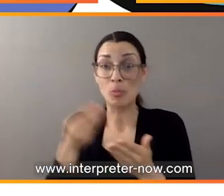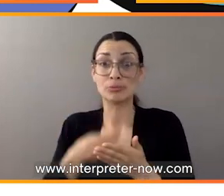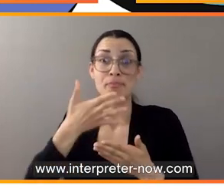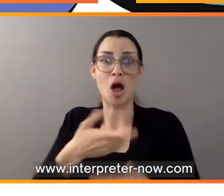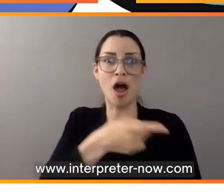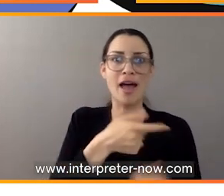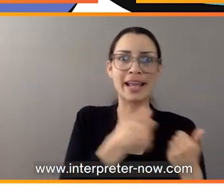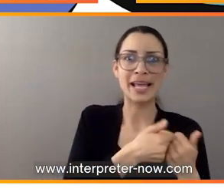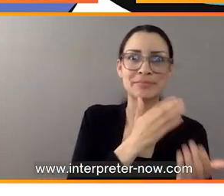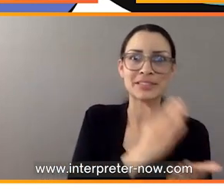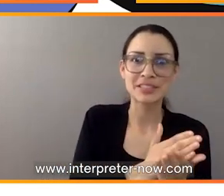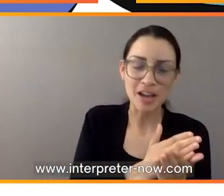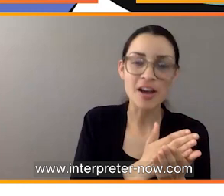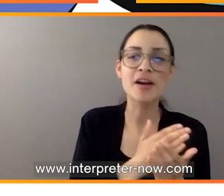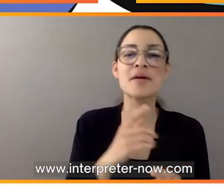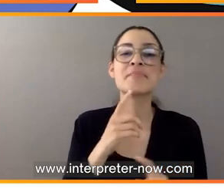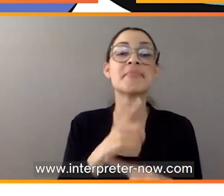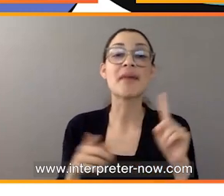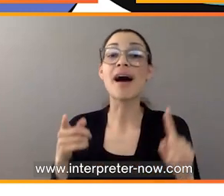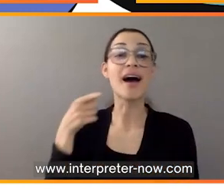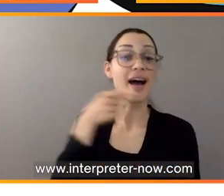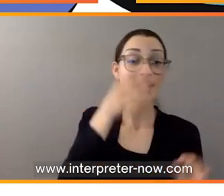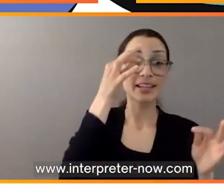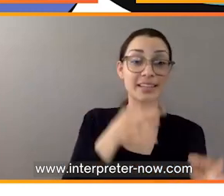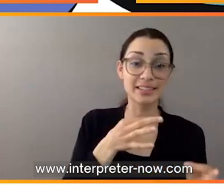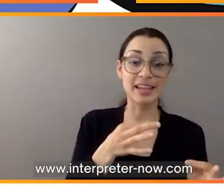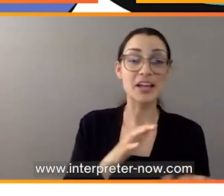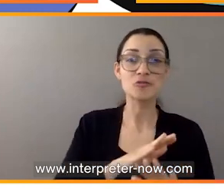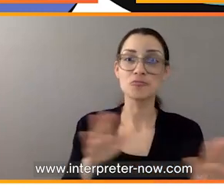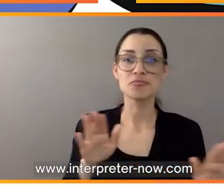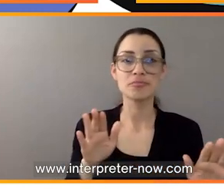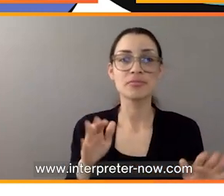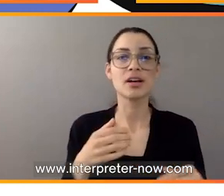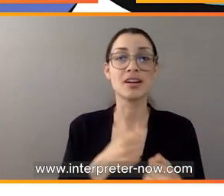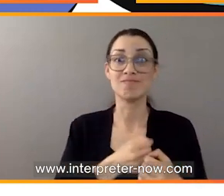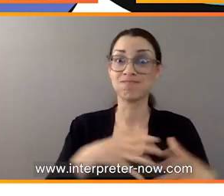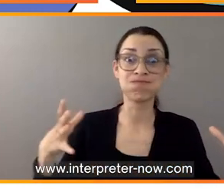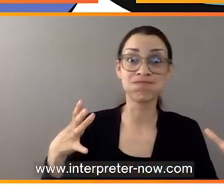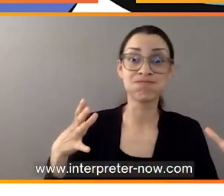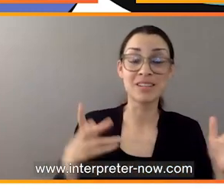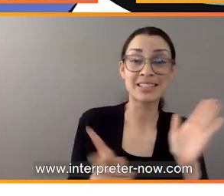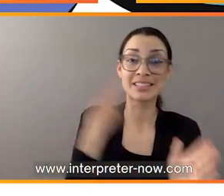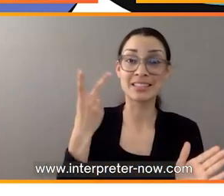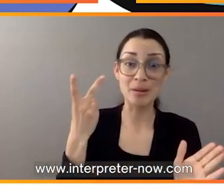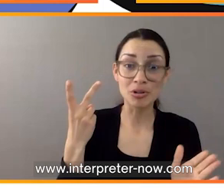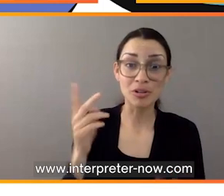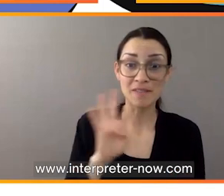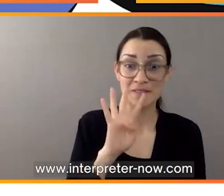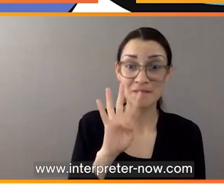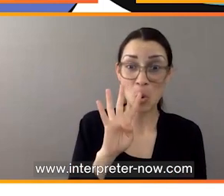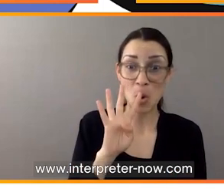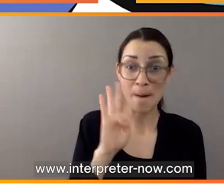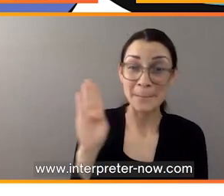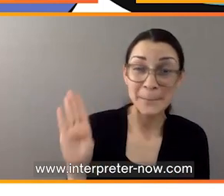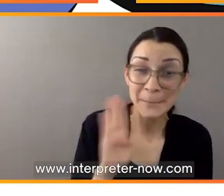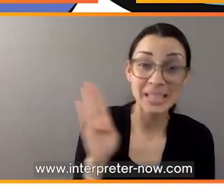And overnight, they doubled in size to a $4 billion company with like 4,000 stores, pretty huge company. And then they said, you know,